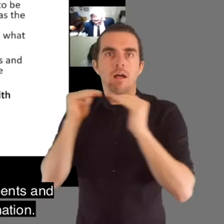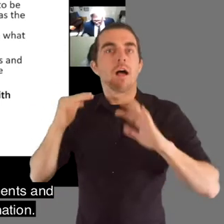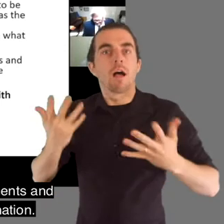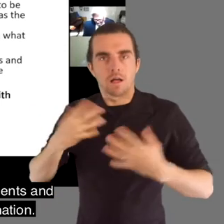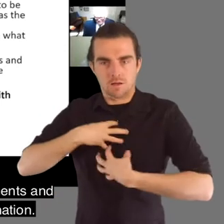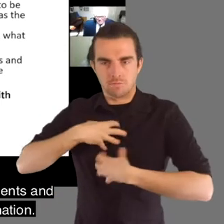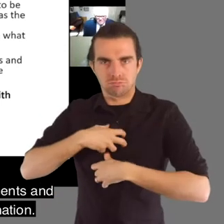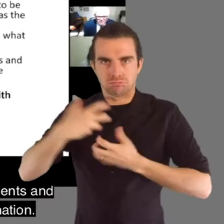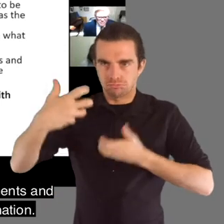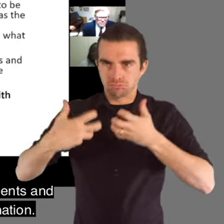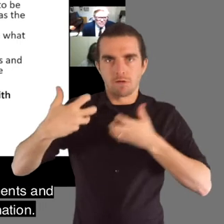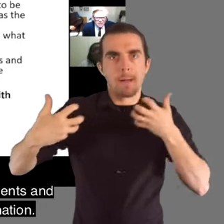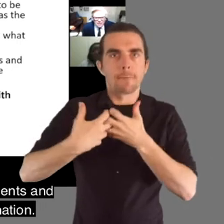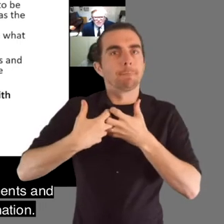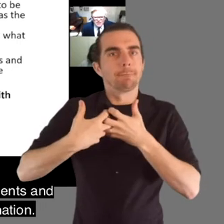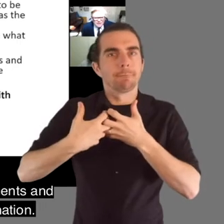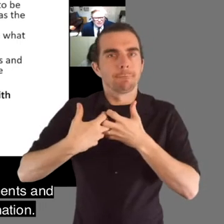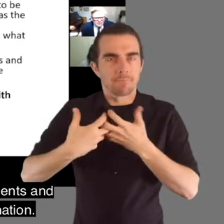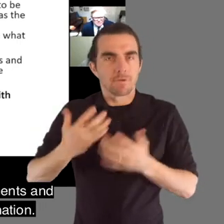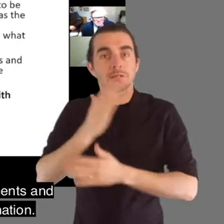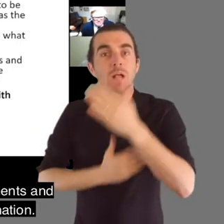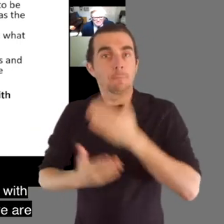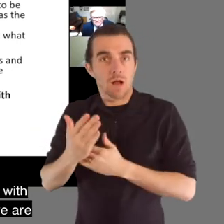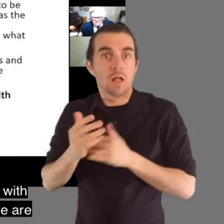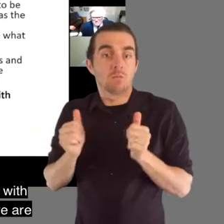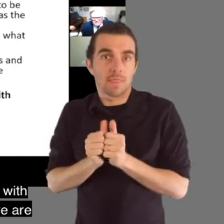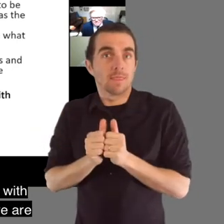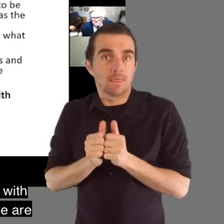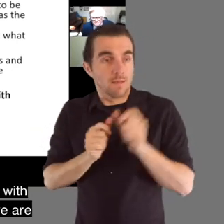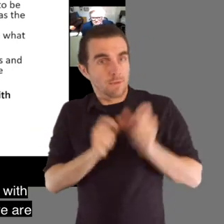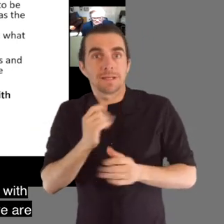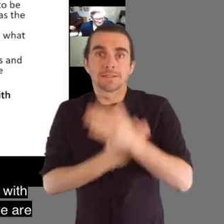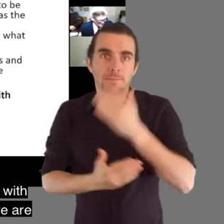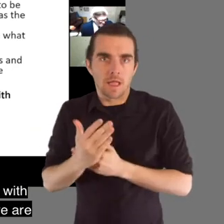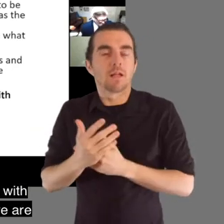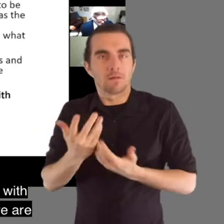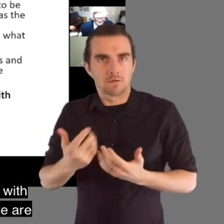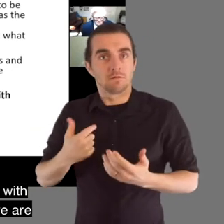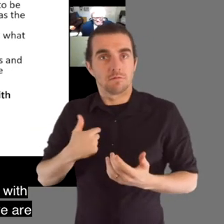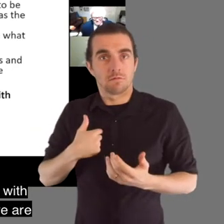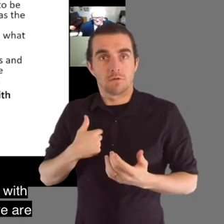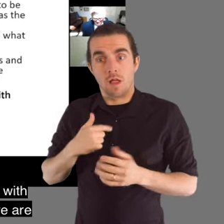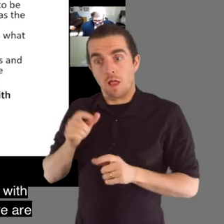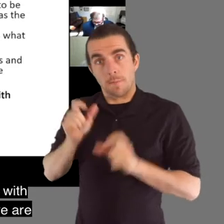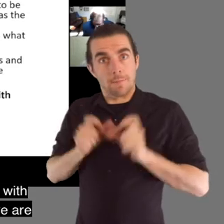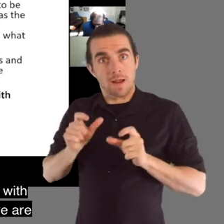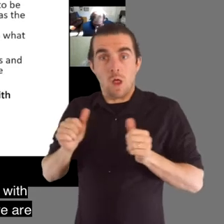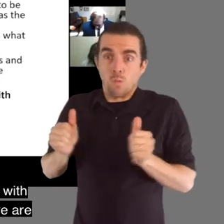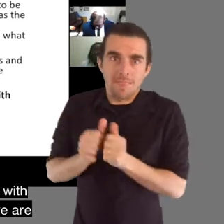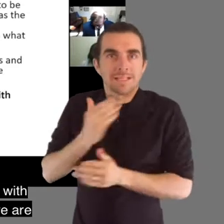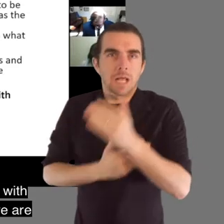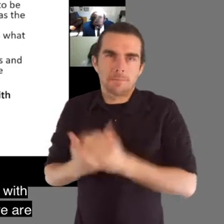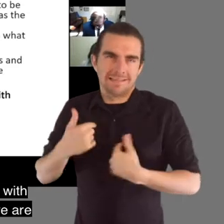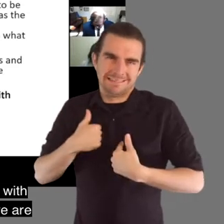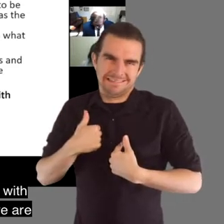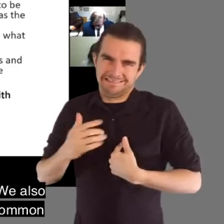and lead to prejudice and discrimination. So to call ourselves persons with disabilities is to